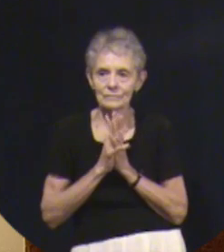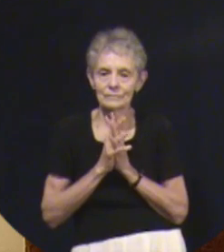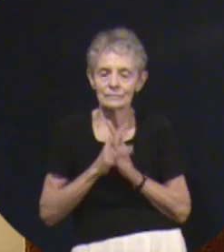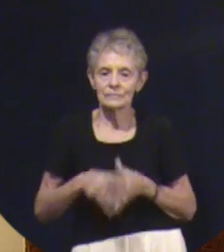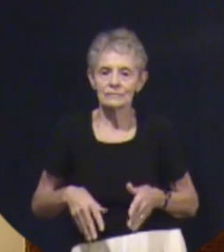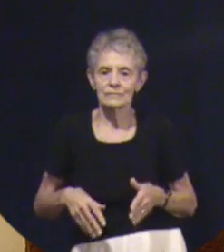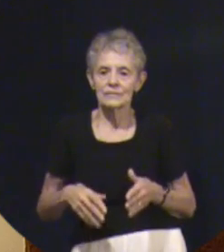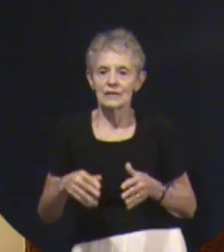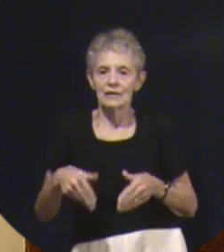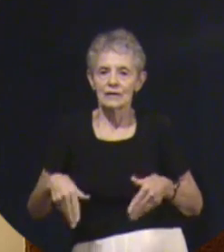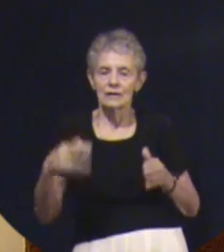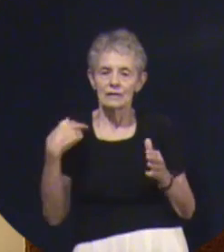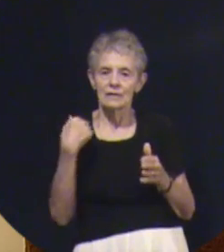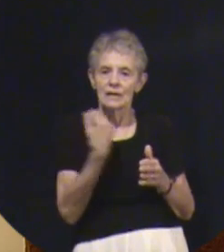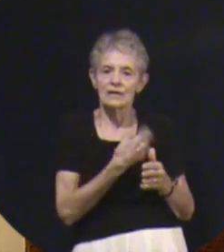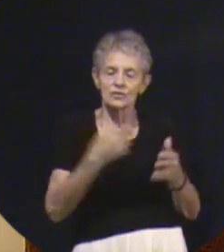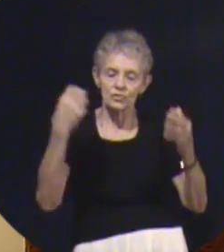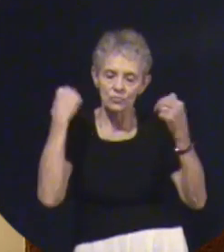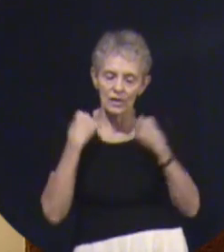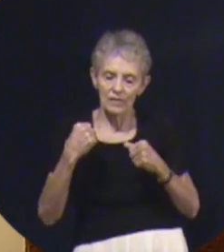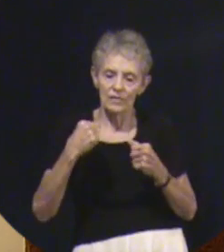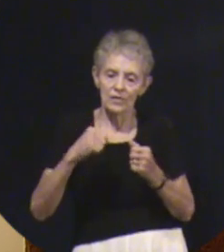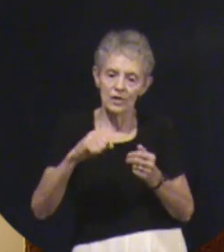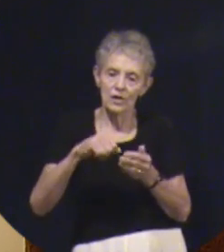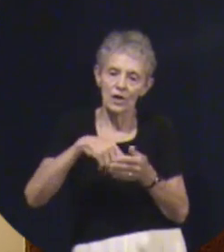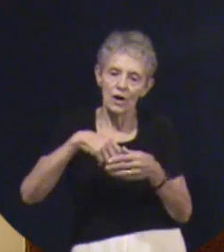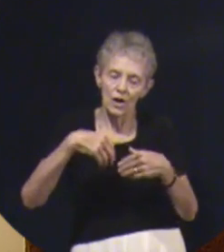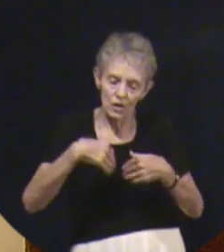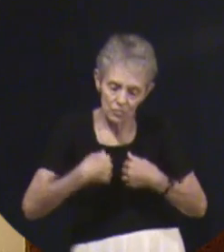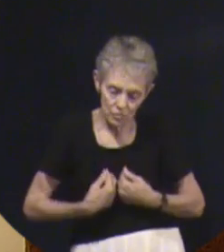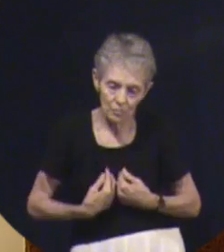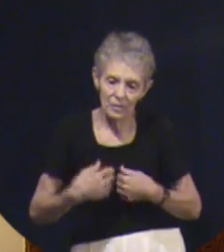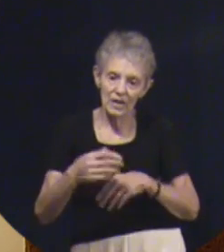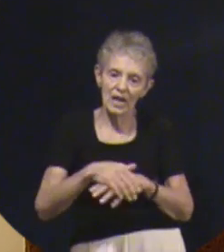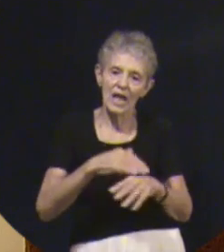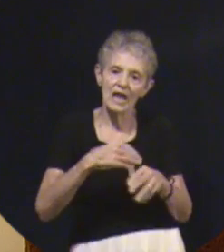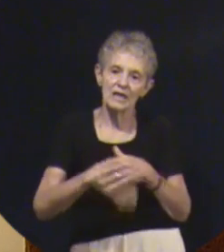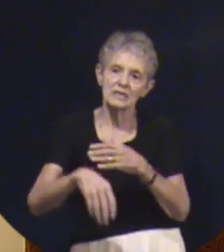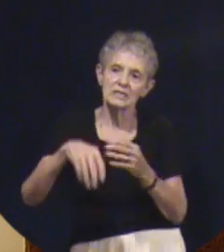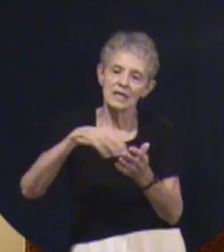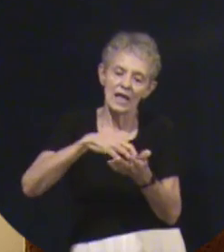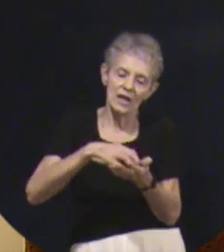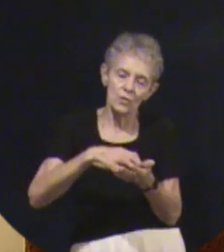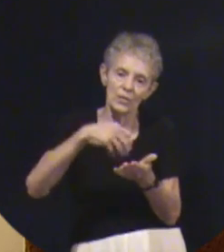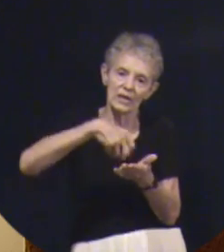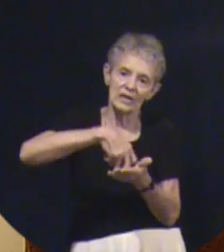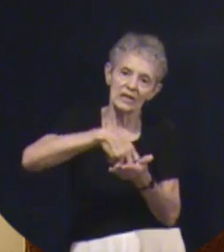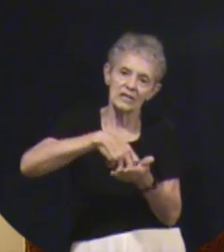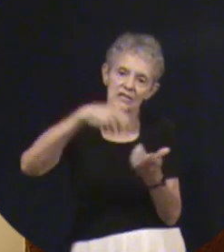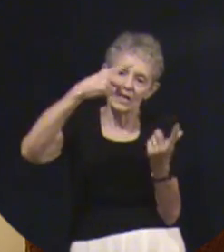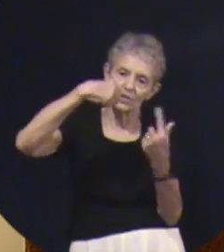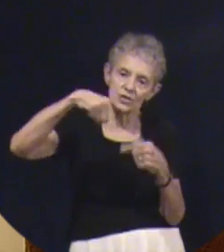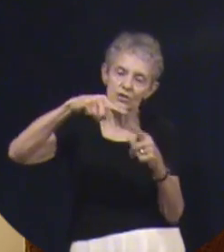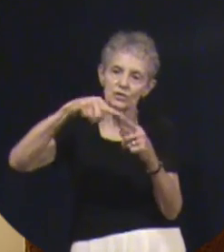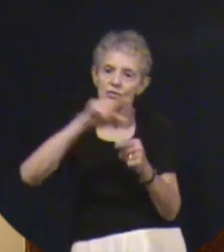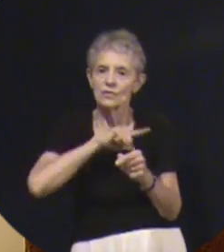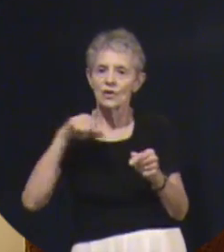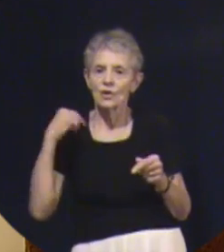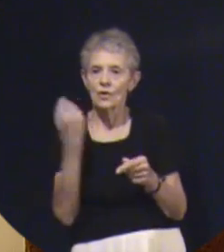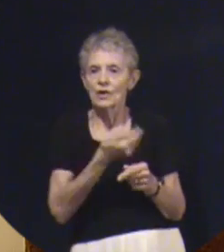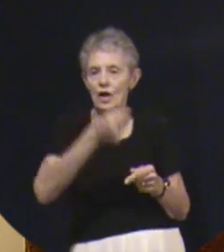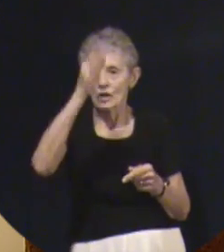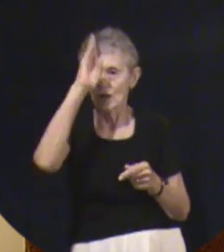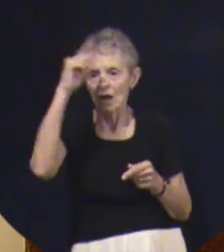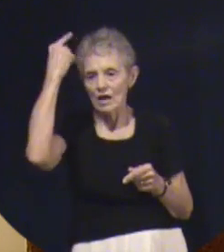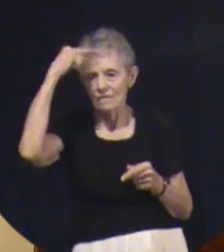Let us strengthen our drooping hands and our weak knees, and turn to the Lord our God for help for all the needs